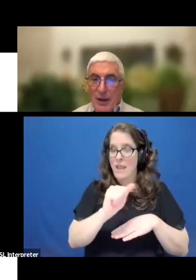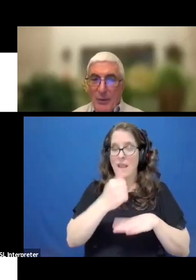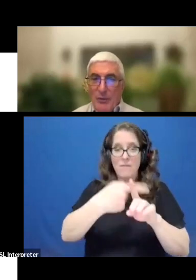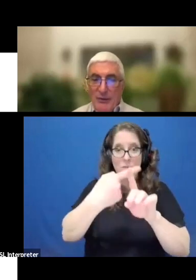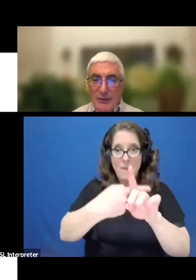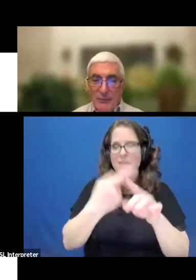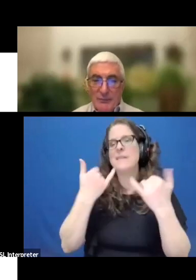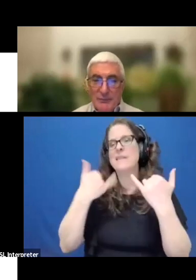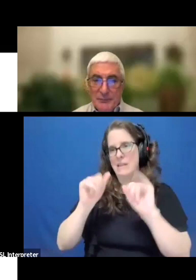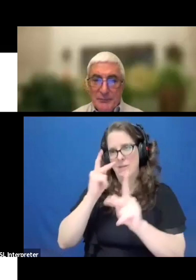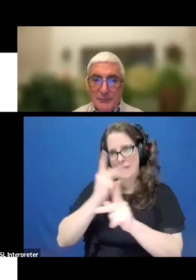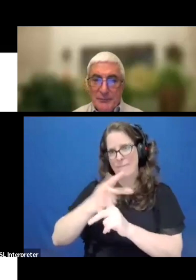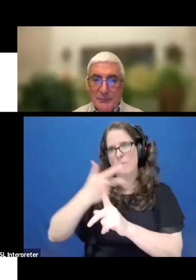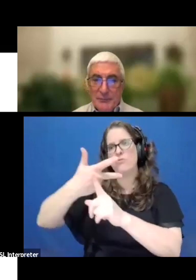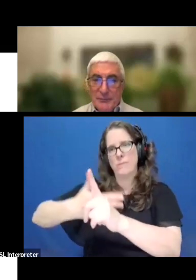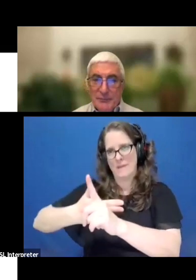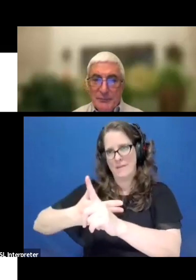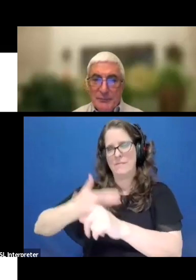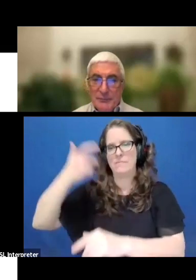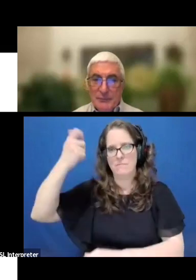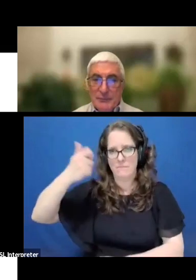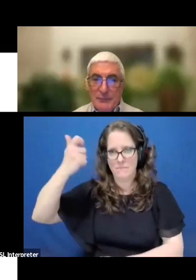Next slide, please.